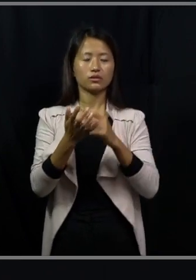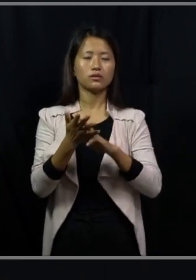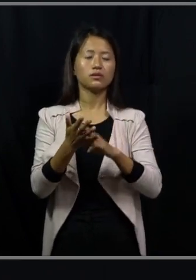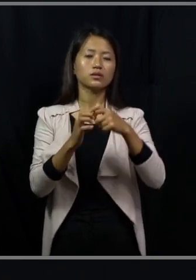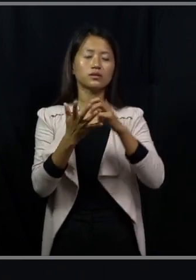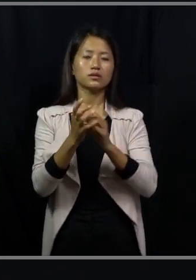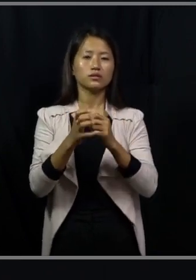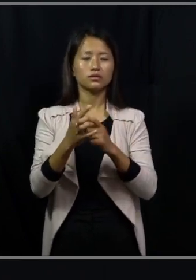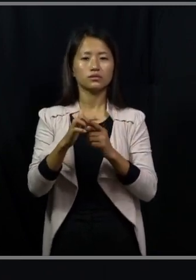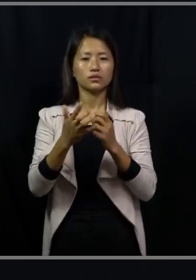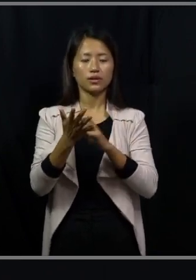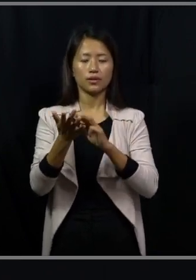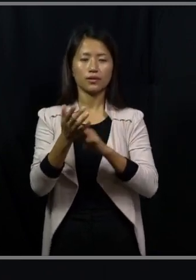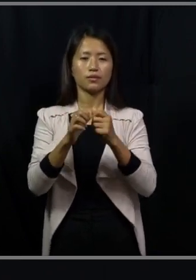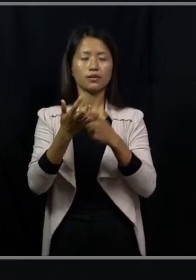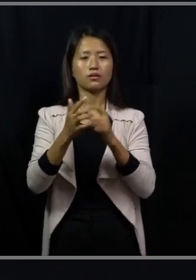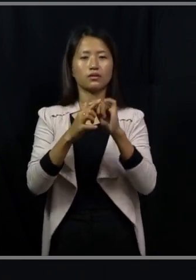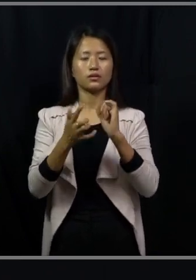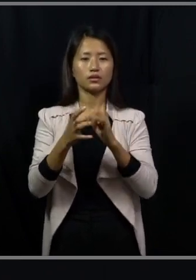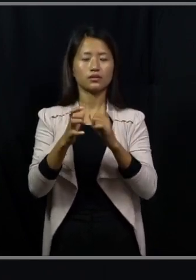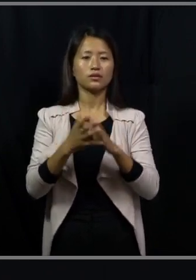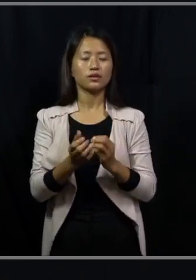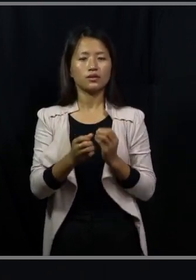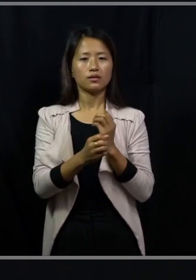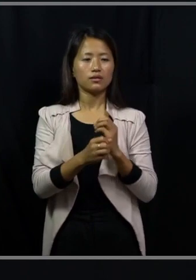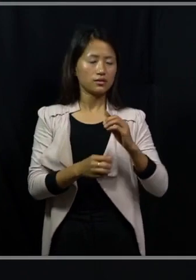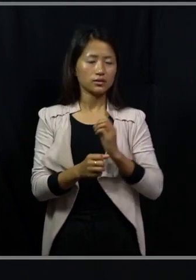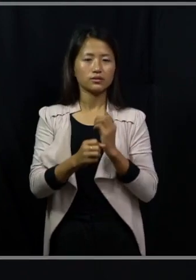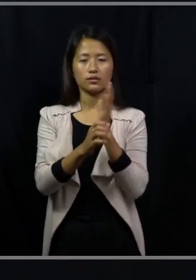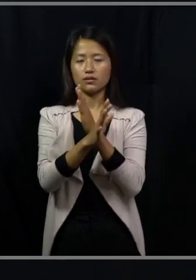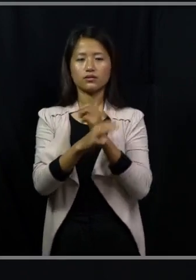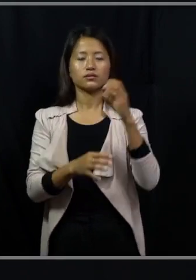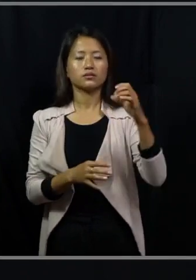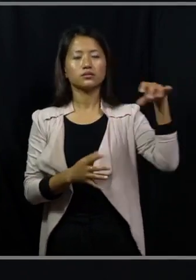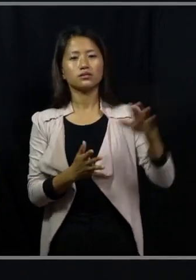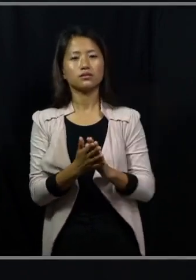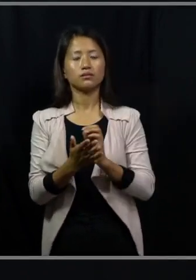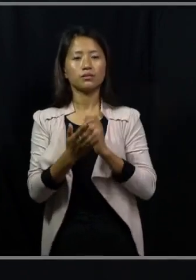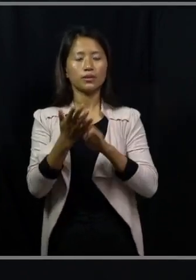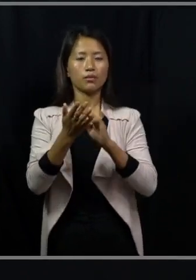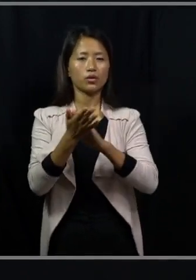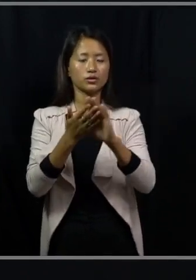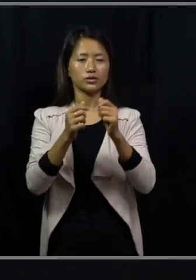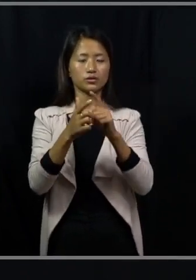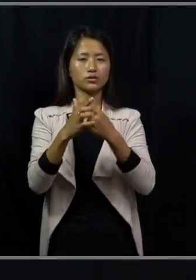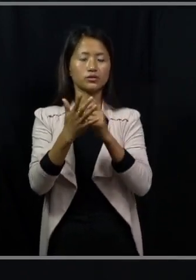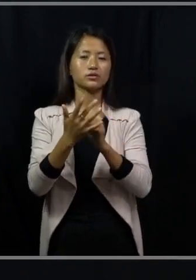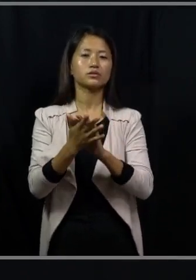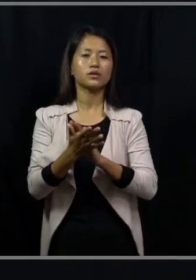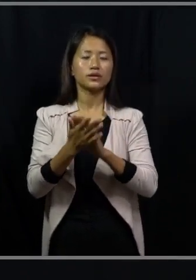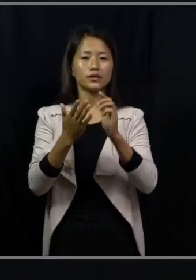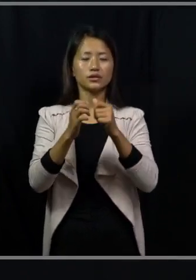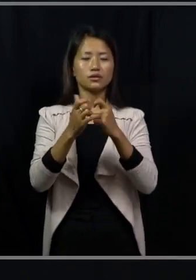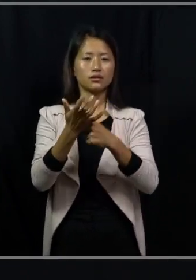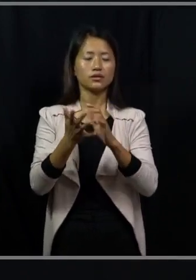Mari, Tepe Gawra, Kirkuk, and early cities of India, that is Mohenjo-daro and Harappa. And also we